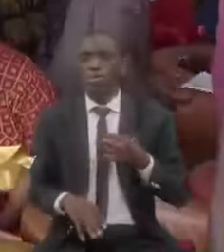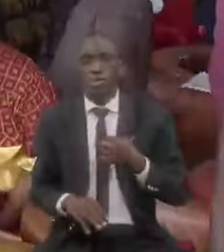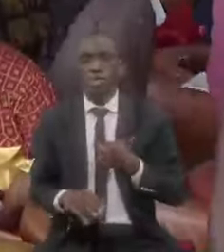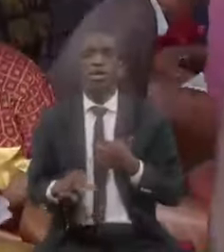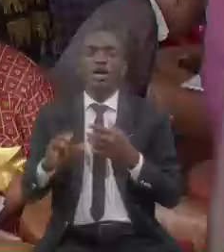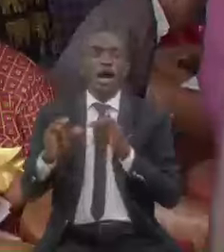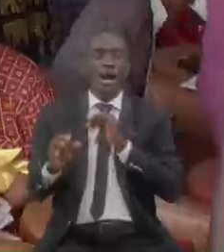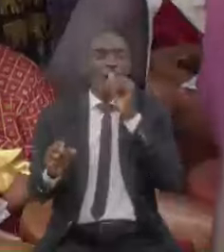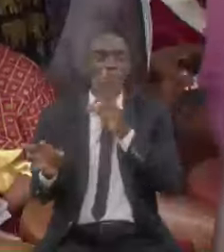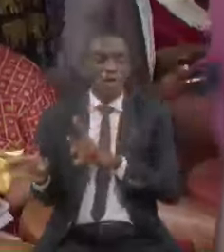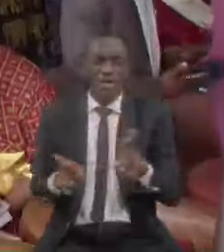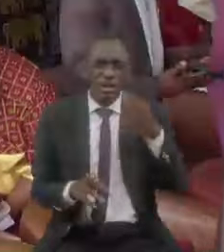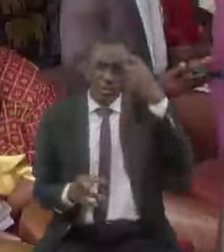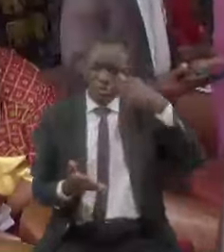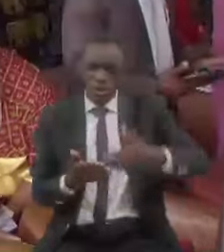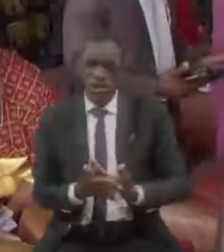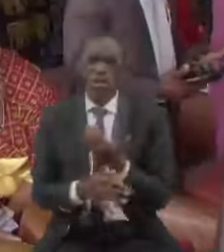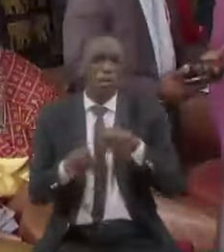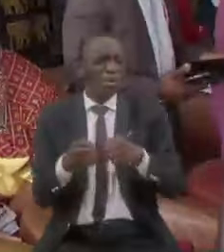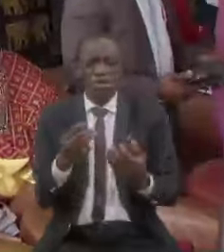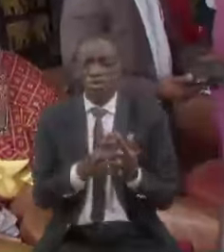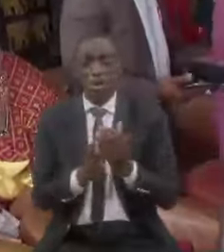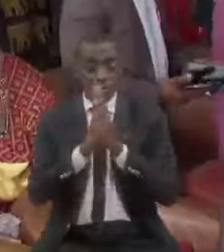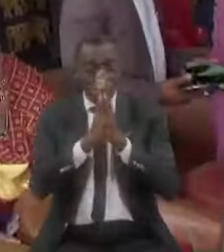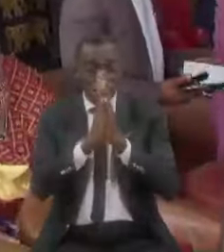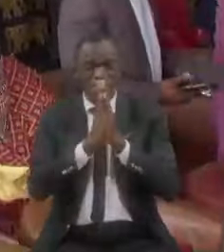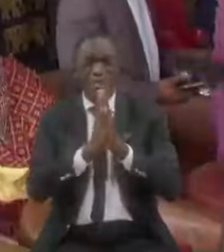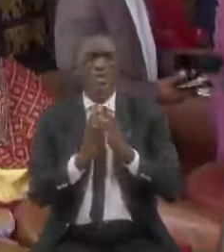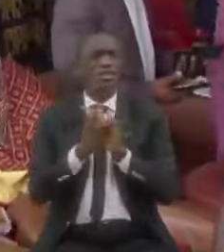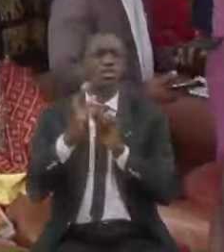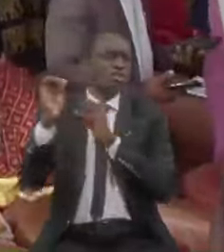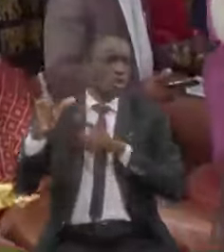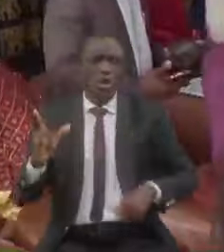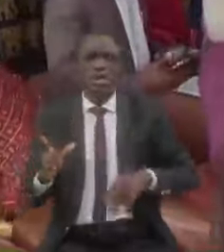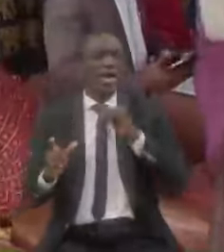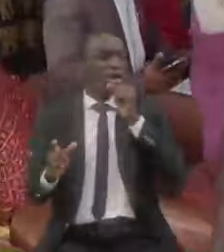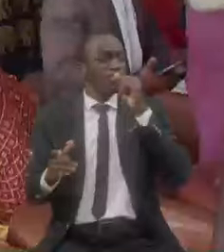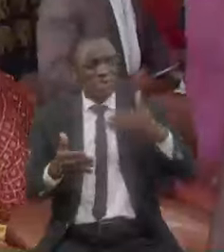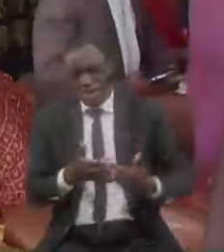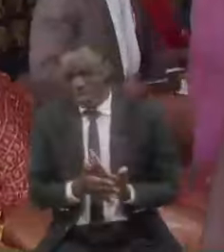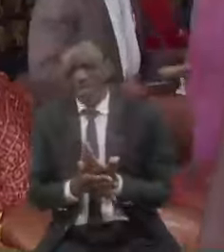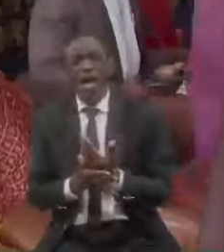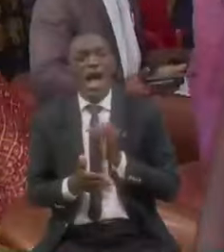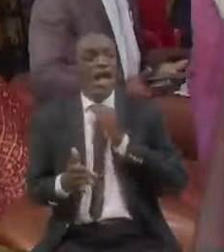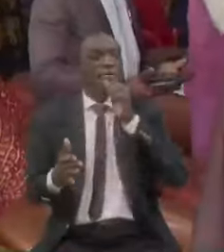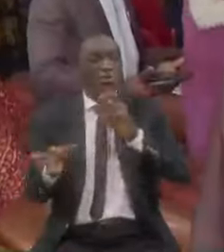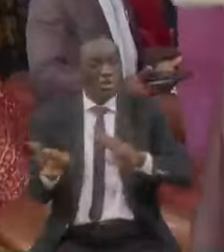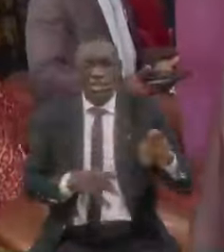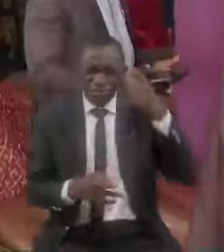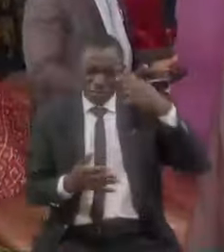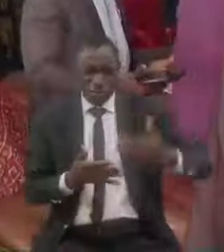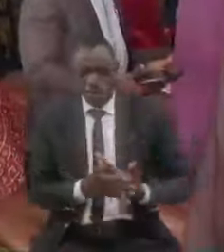new breakthrough. A new breakthrough in the new ministry of the